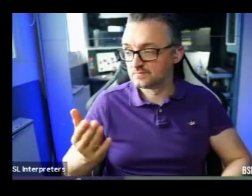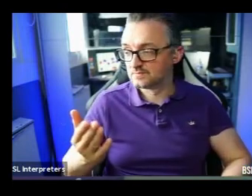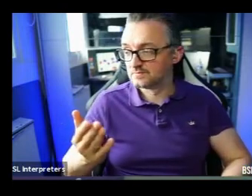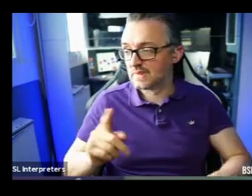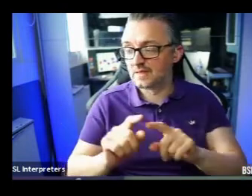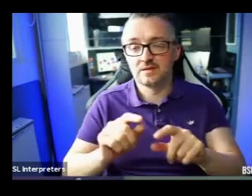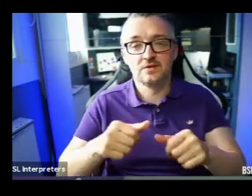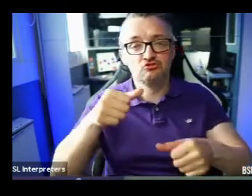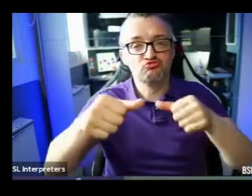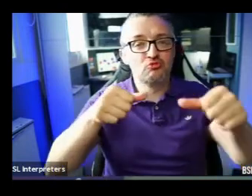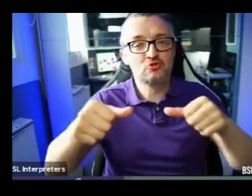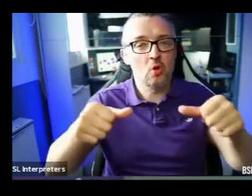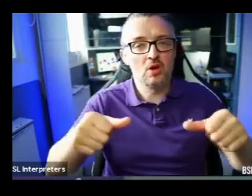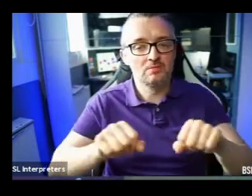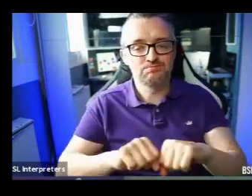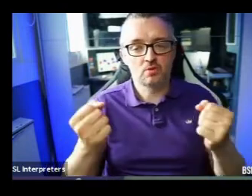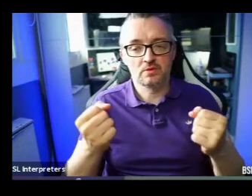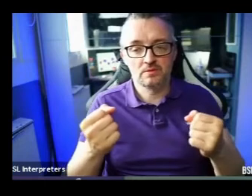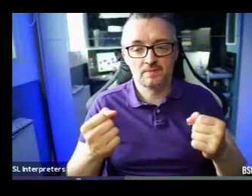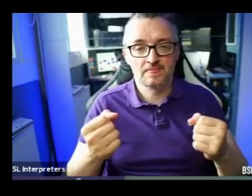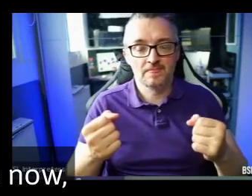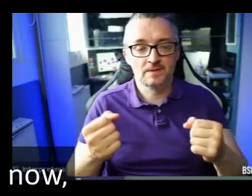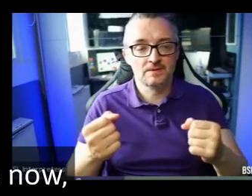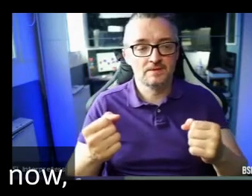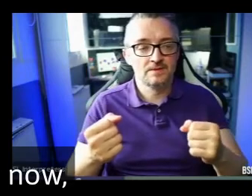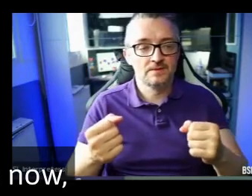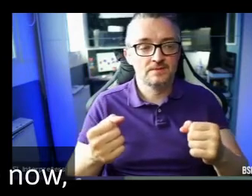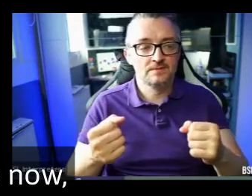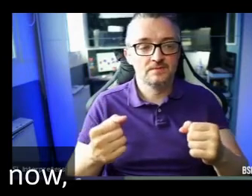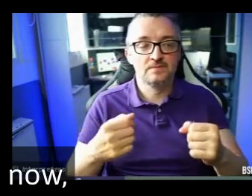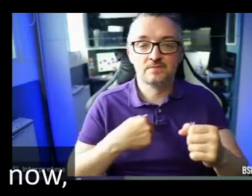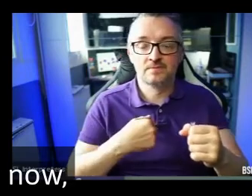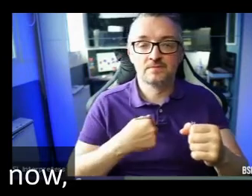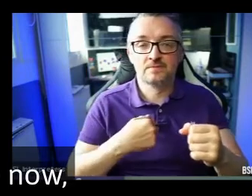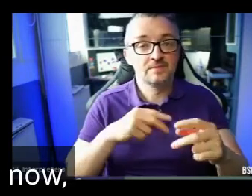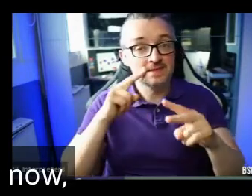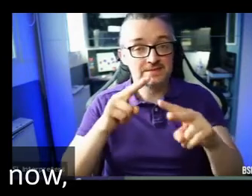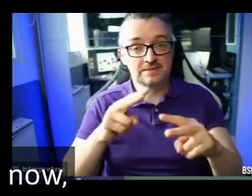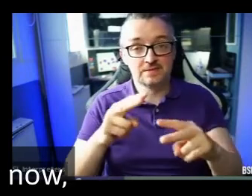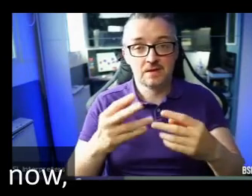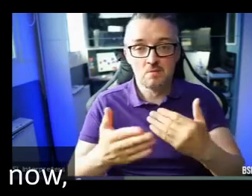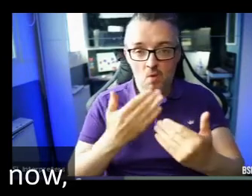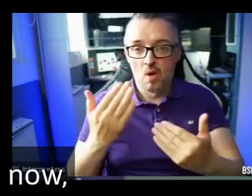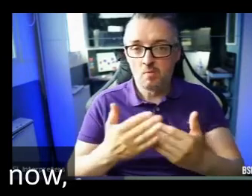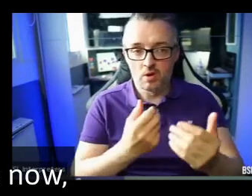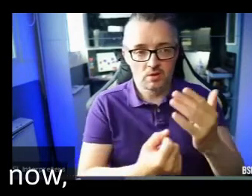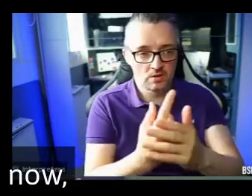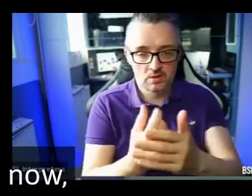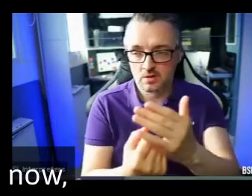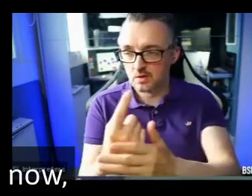is like a broken jigsaw. And we are seeing this even